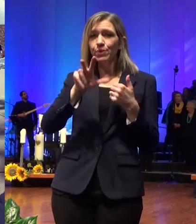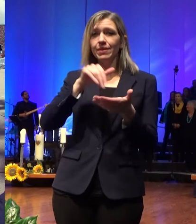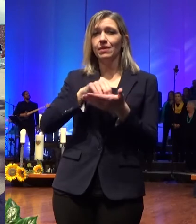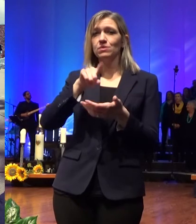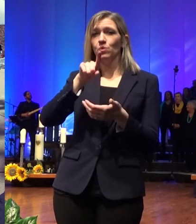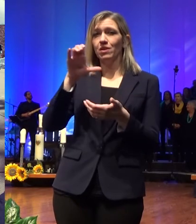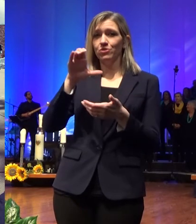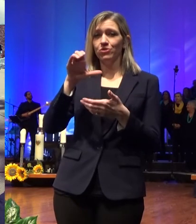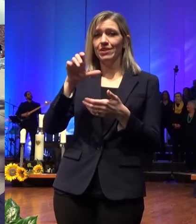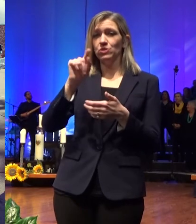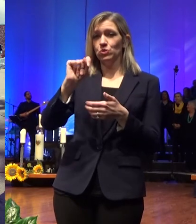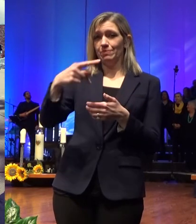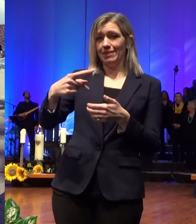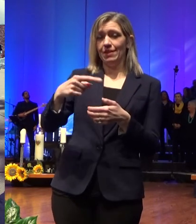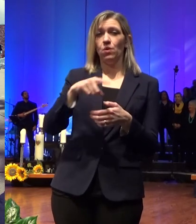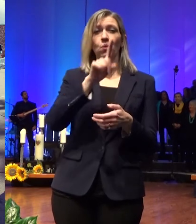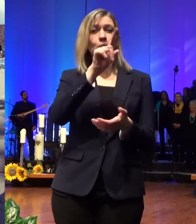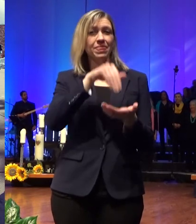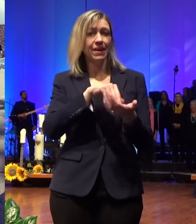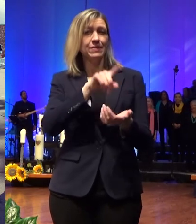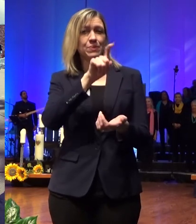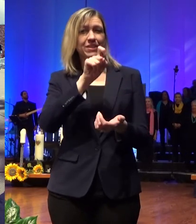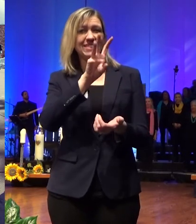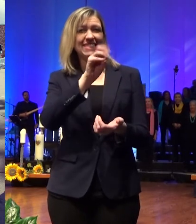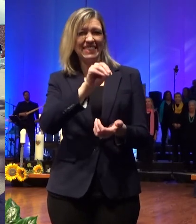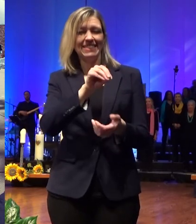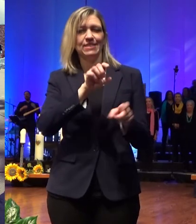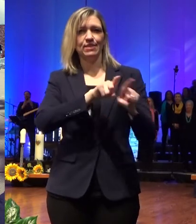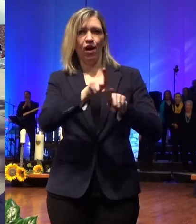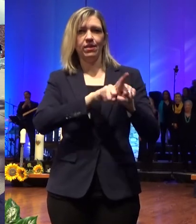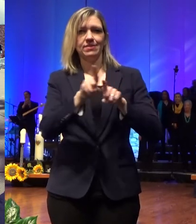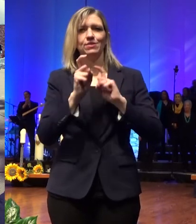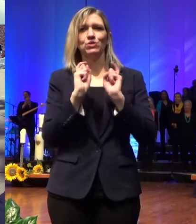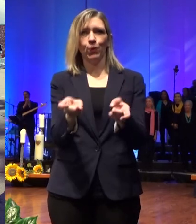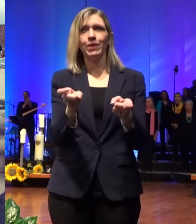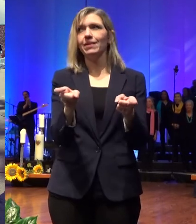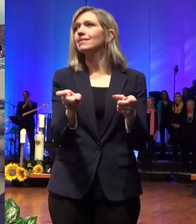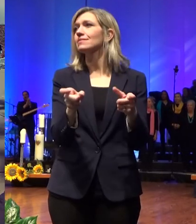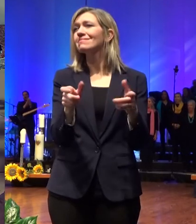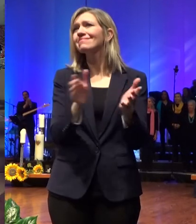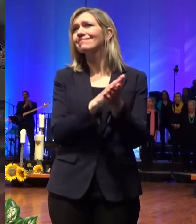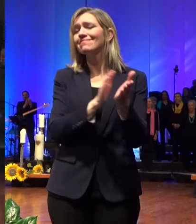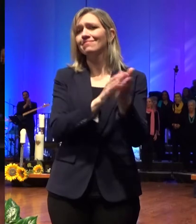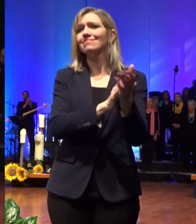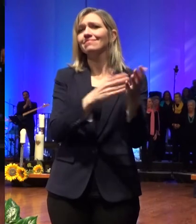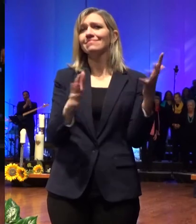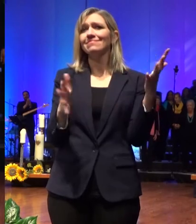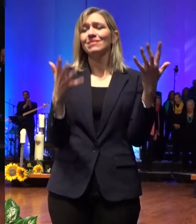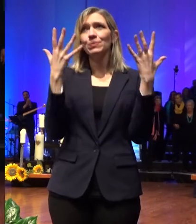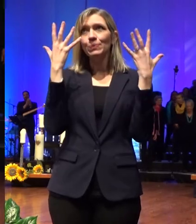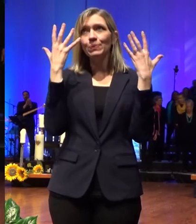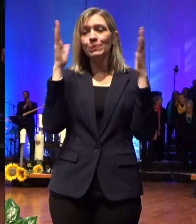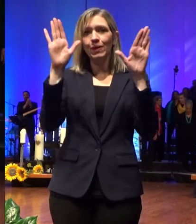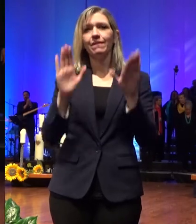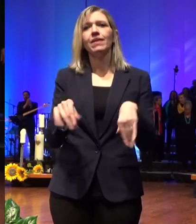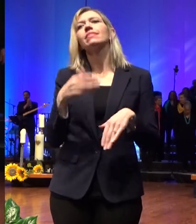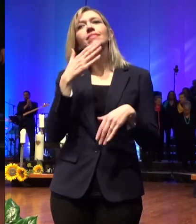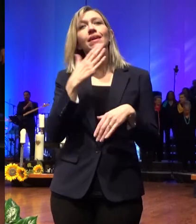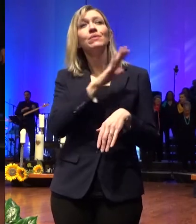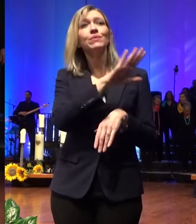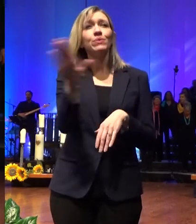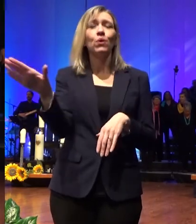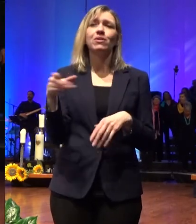rolls of toilet paper and 1,160 pair of socks donated. Isn't that wonderful? Thank you